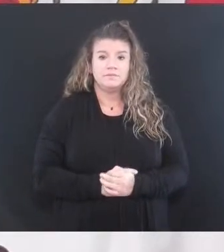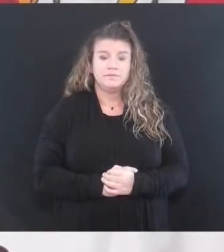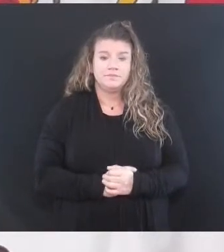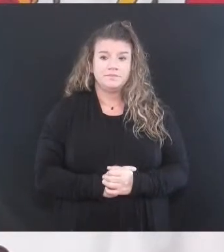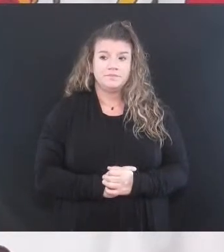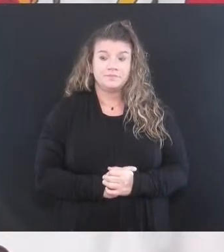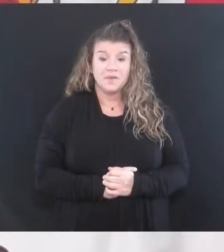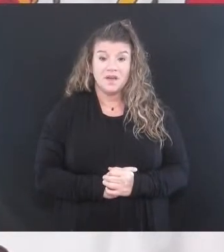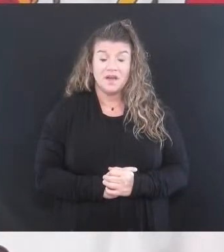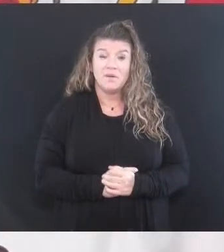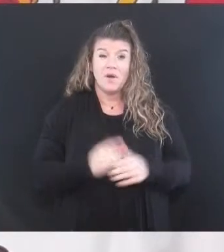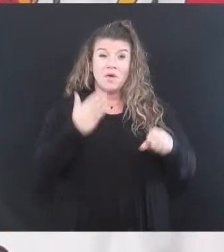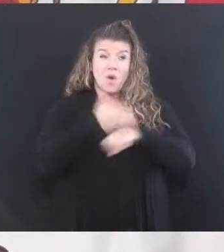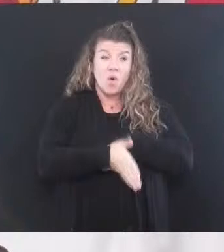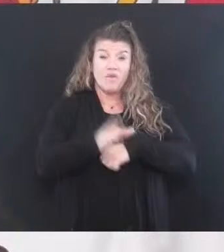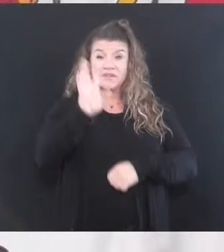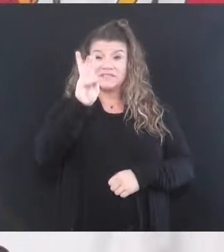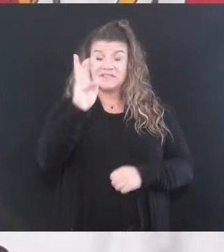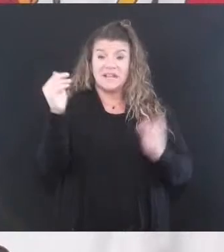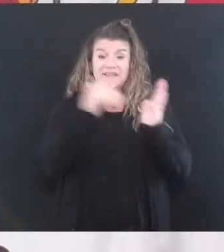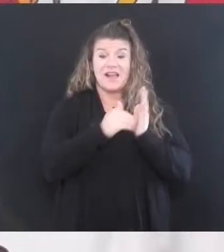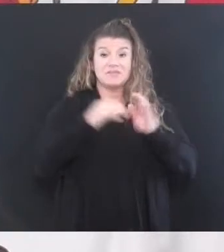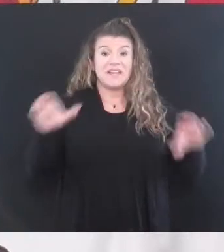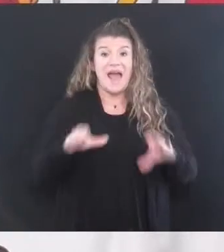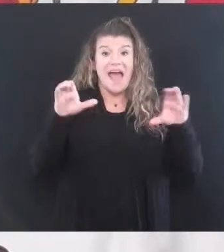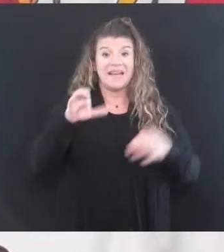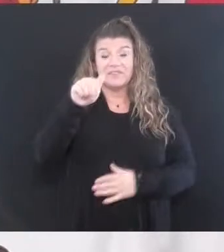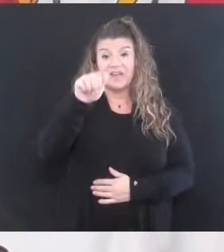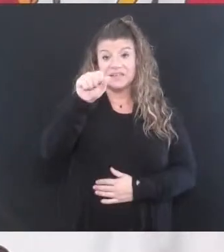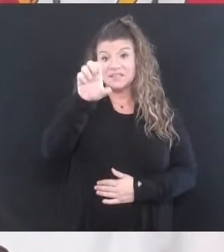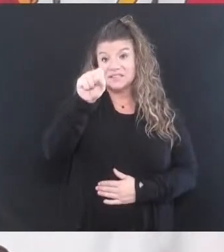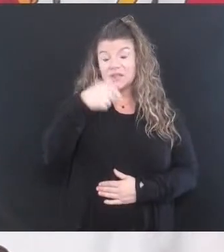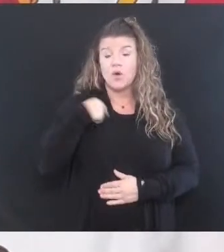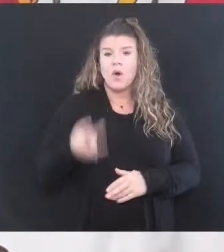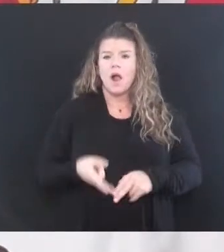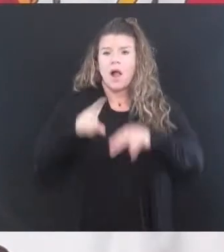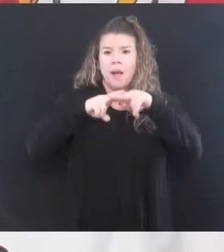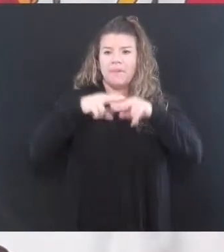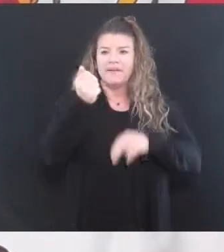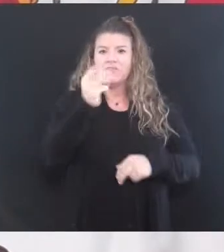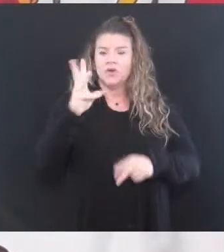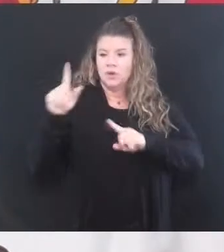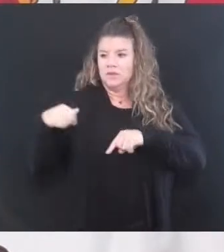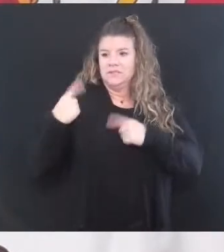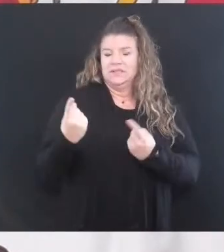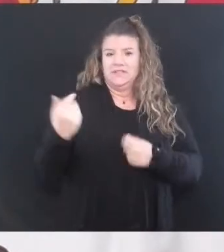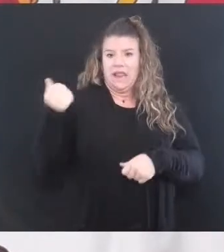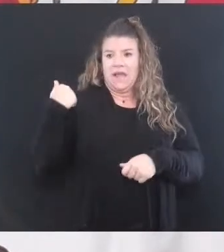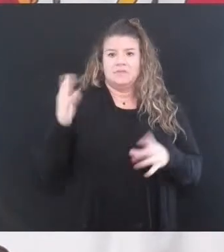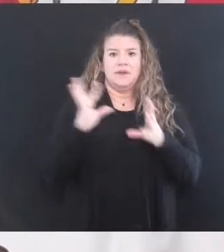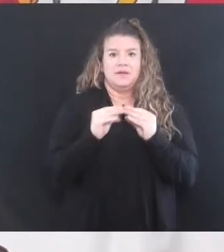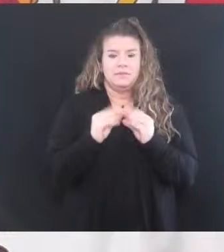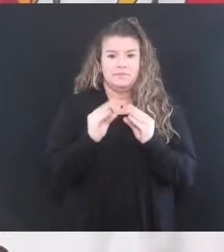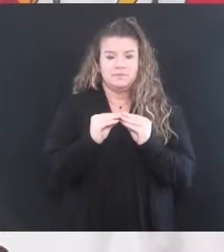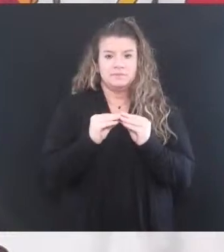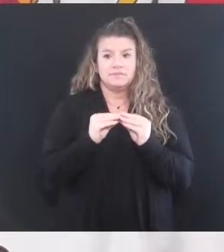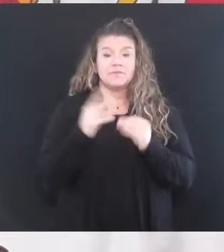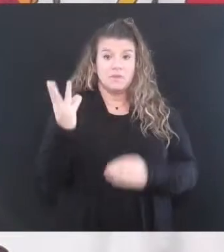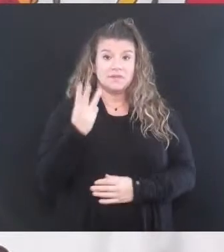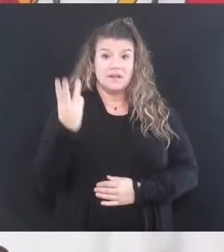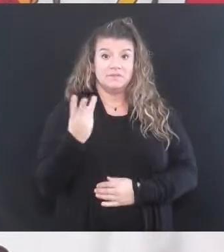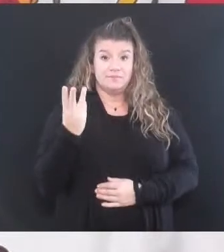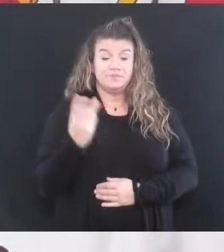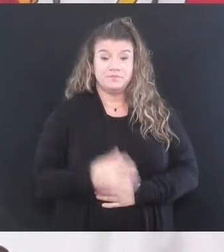A little over 16,000 active cases. We're up a few cases since the last meeting on